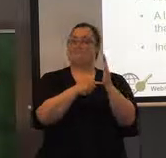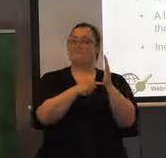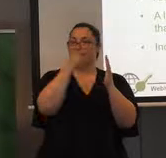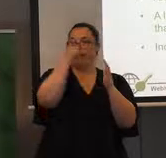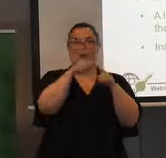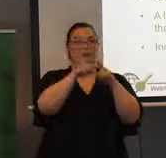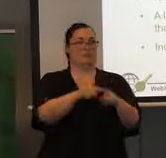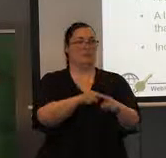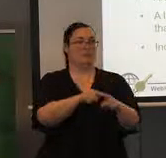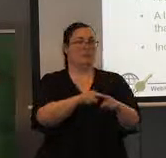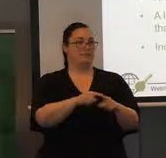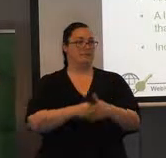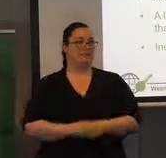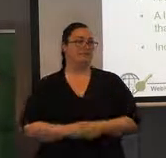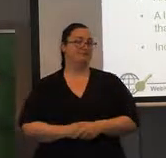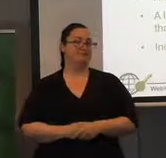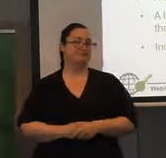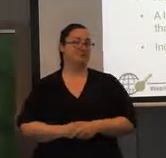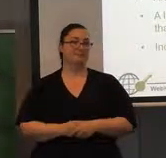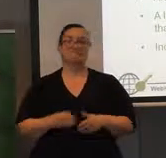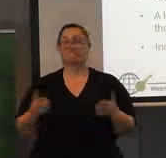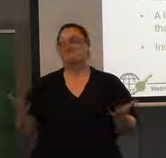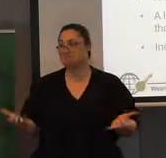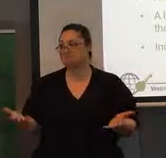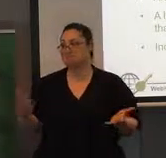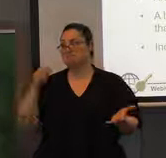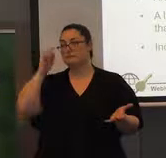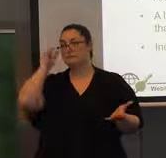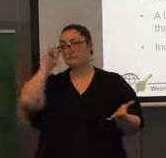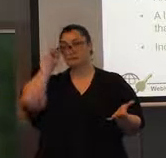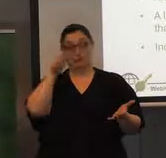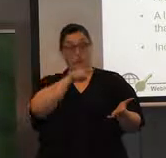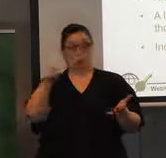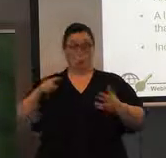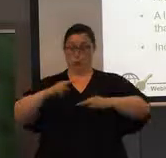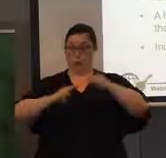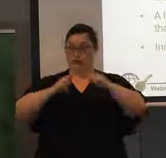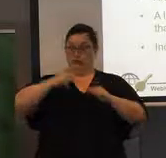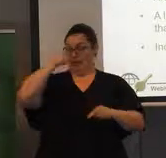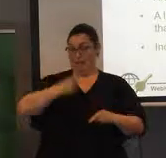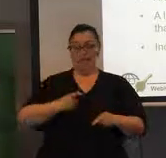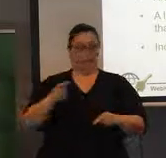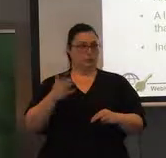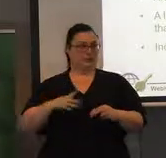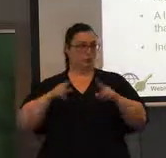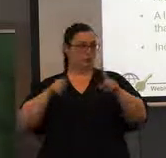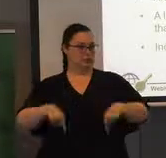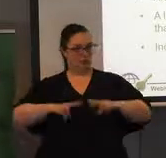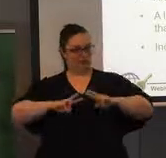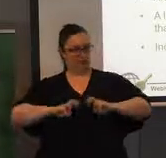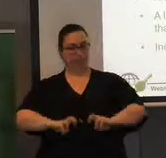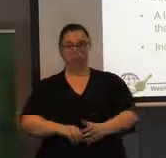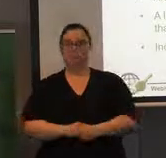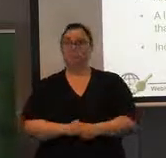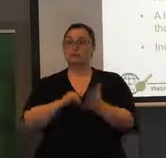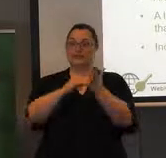of compliance with AS 301549. So if you're a developer, you better start reading on this and find out